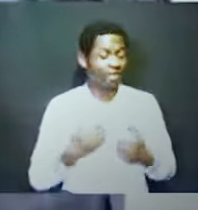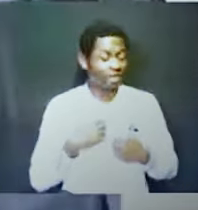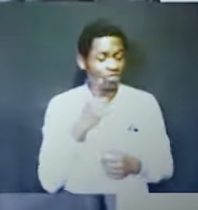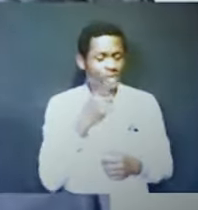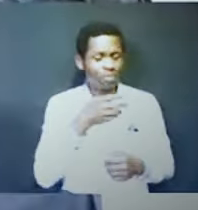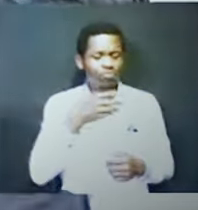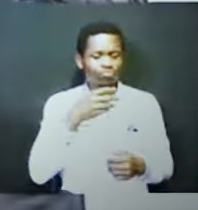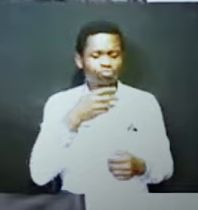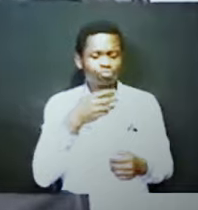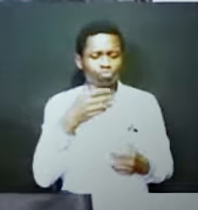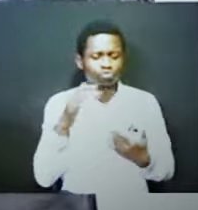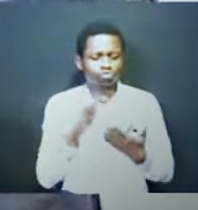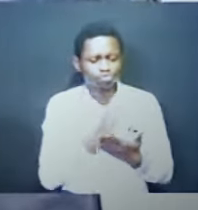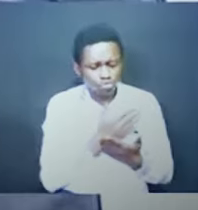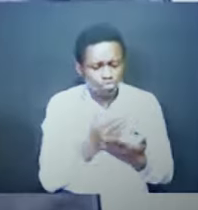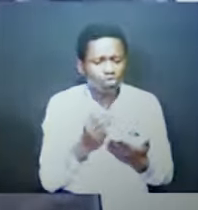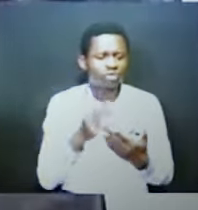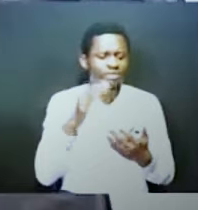to